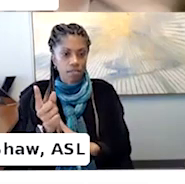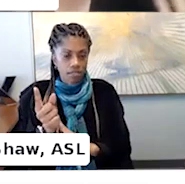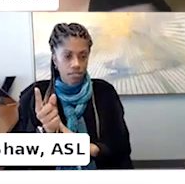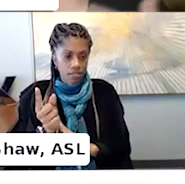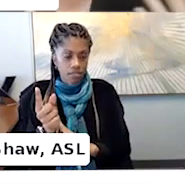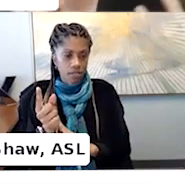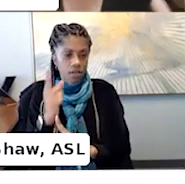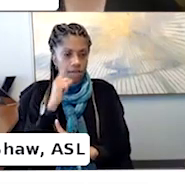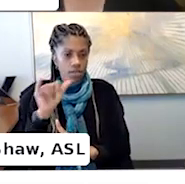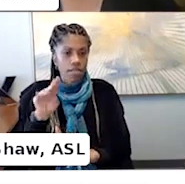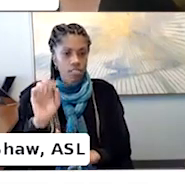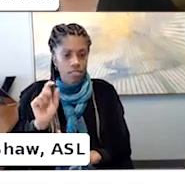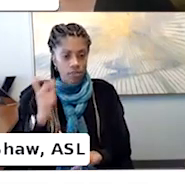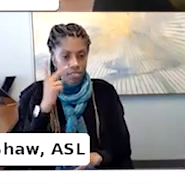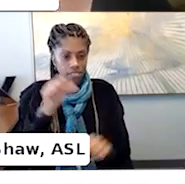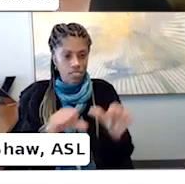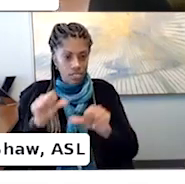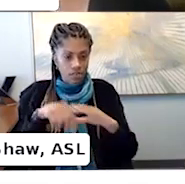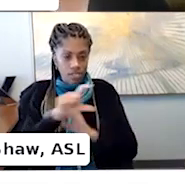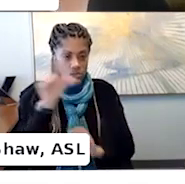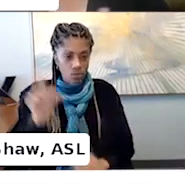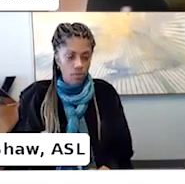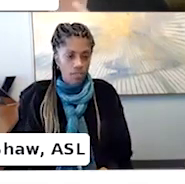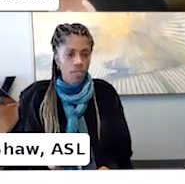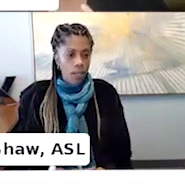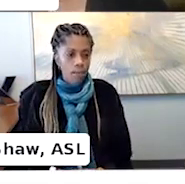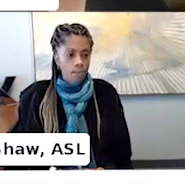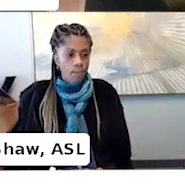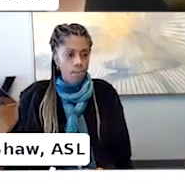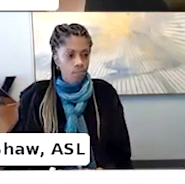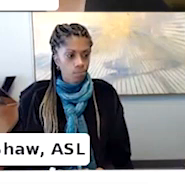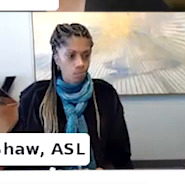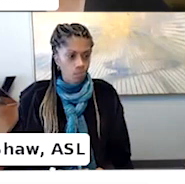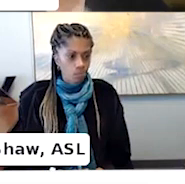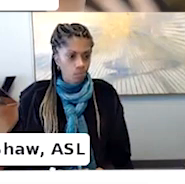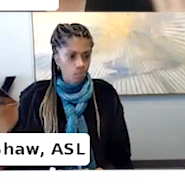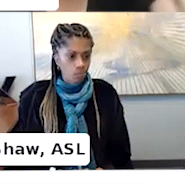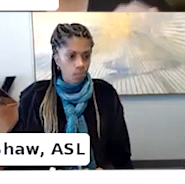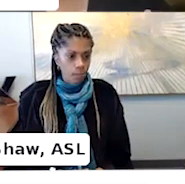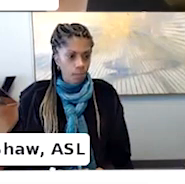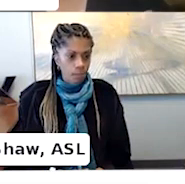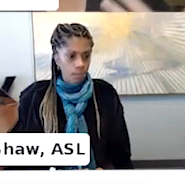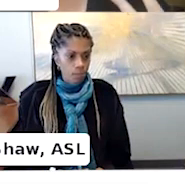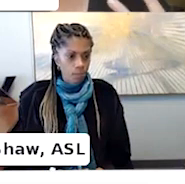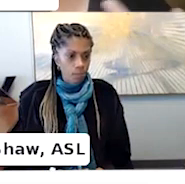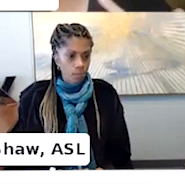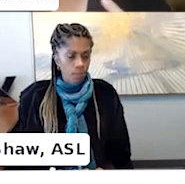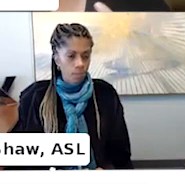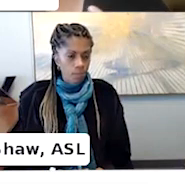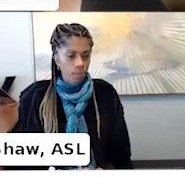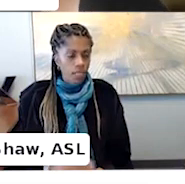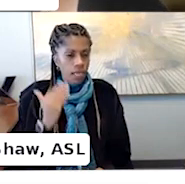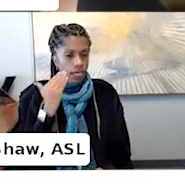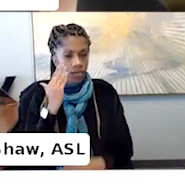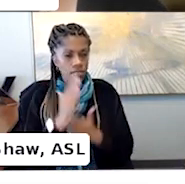that space where we can see each other in a Zoom and have office hours together. But I know a number of folks had wanted to